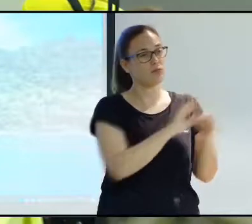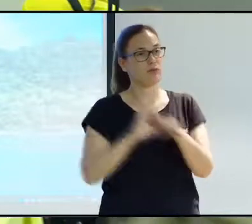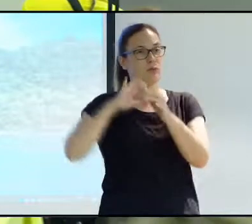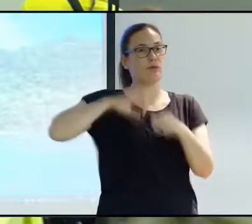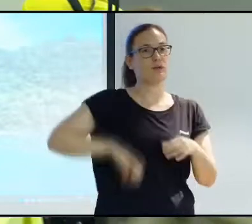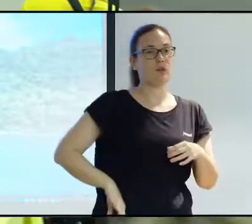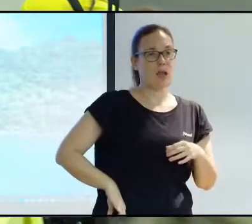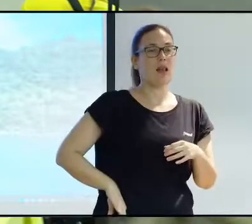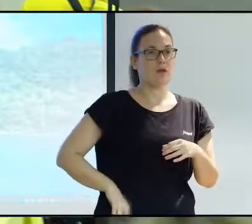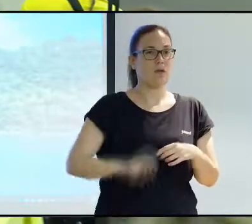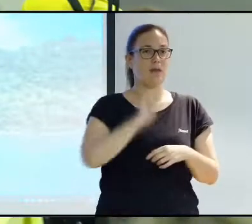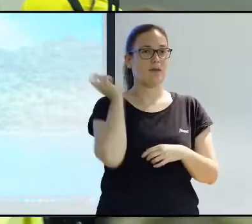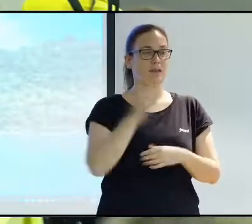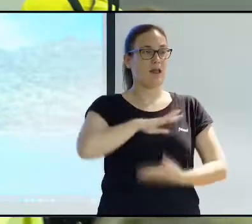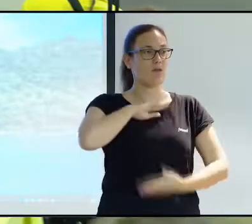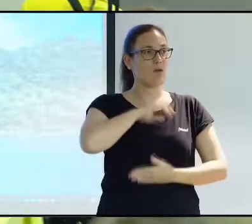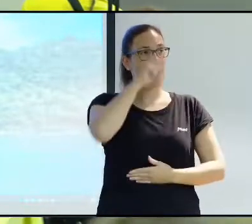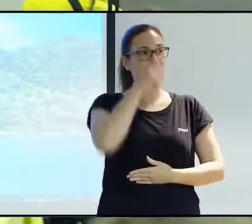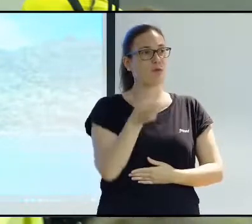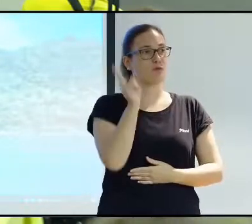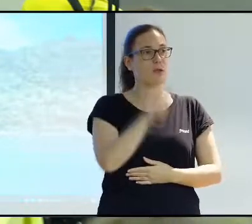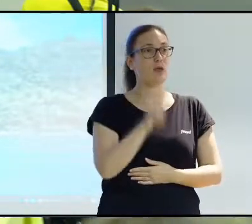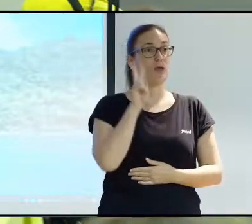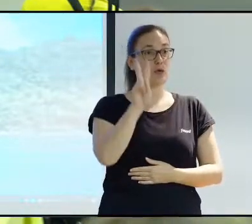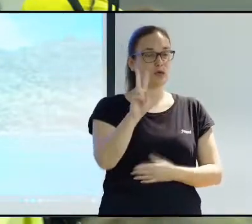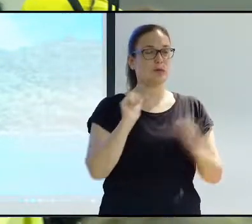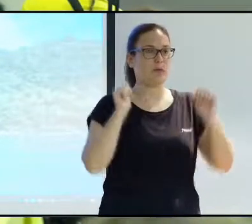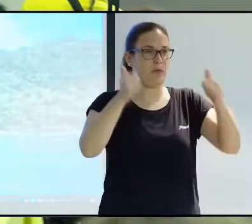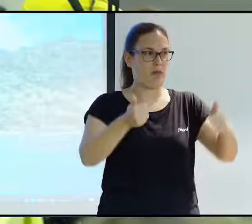Life, which she joined in 2005.